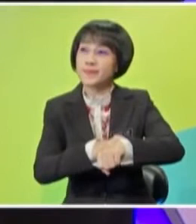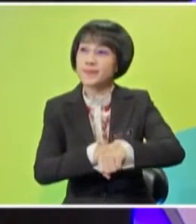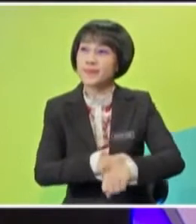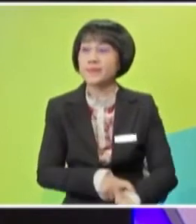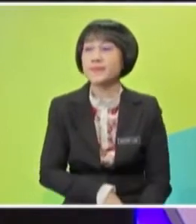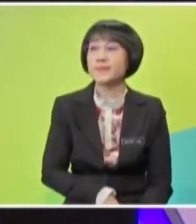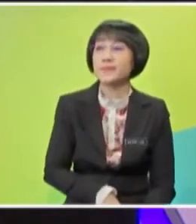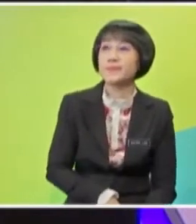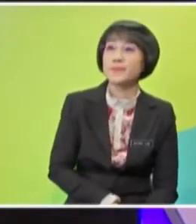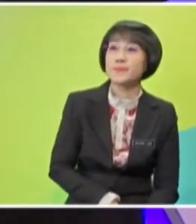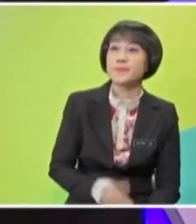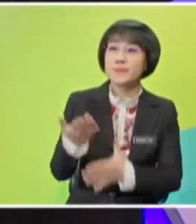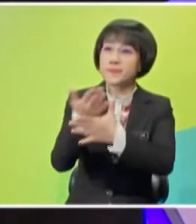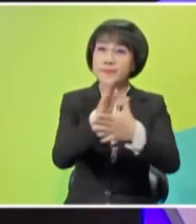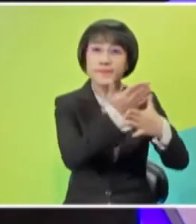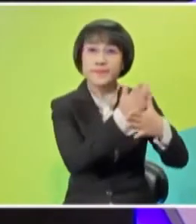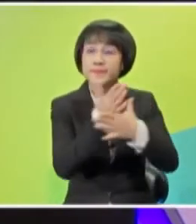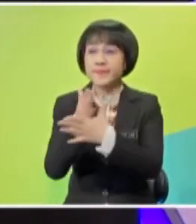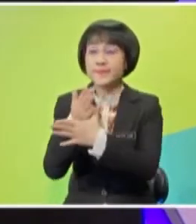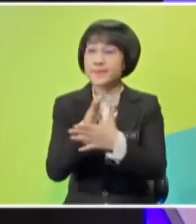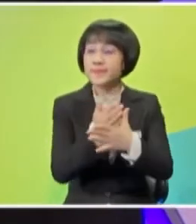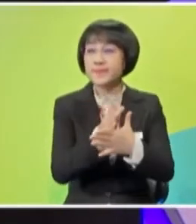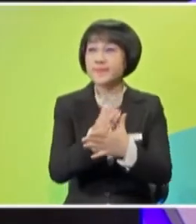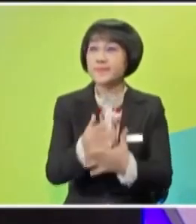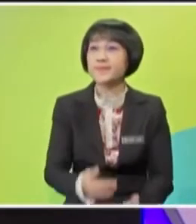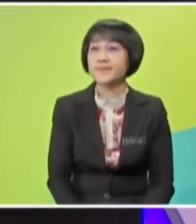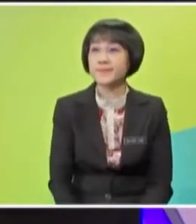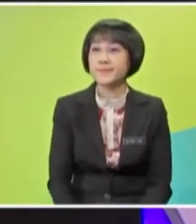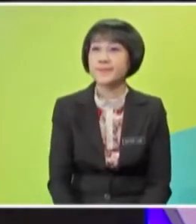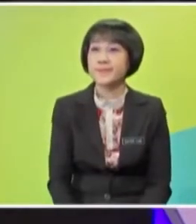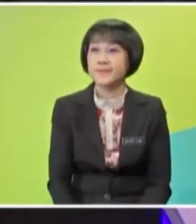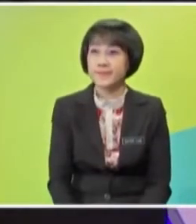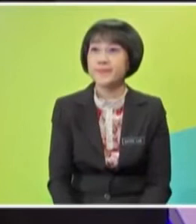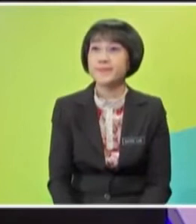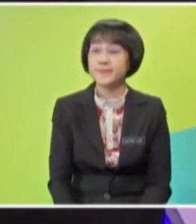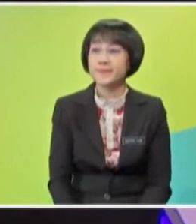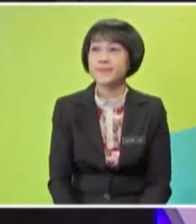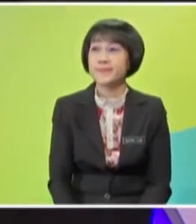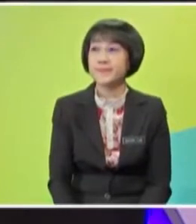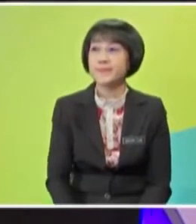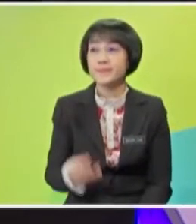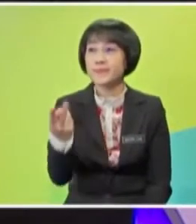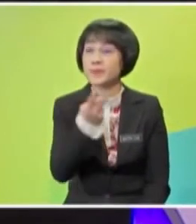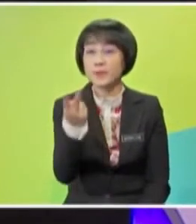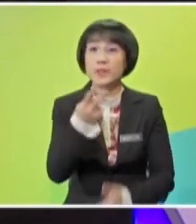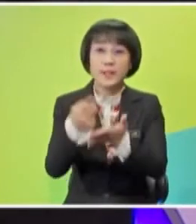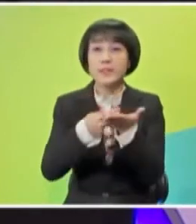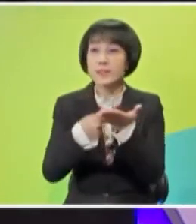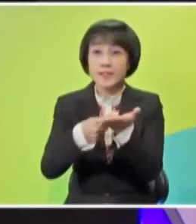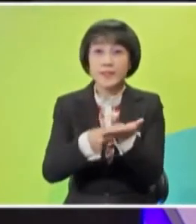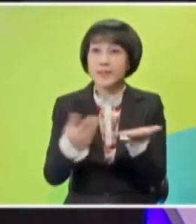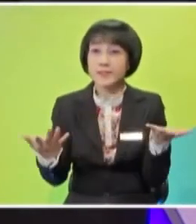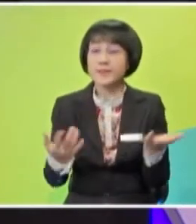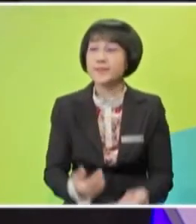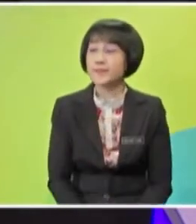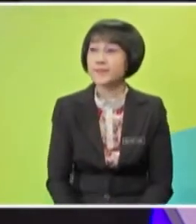about, or the second person can do the other question, and then maybe both can talk about what are the advantages or the disadvantages of